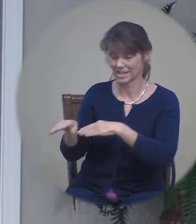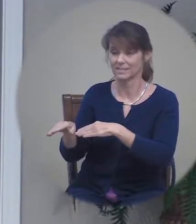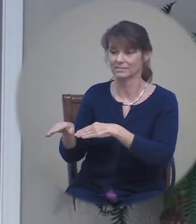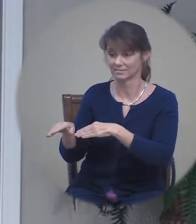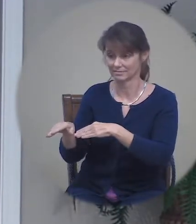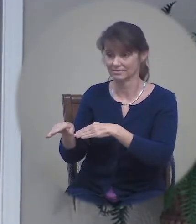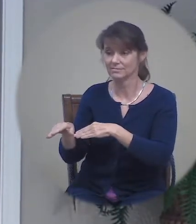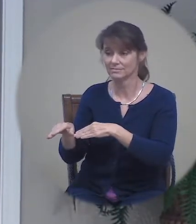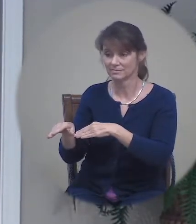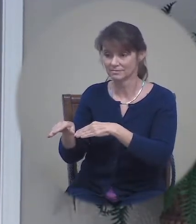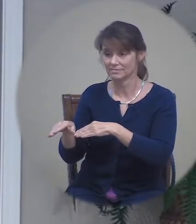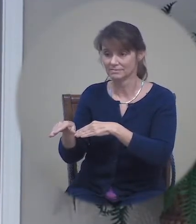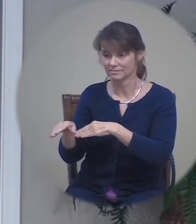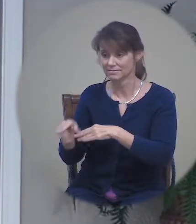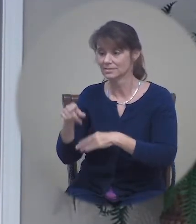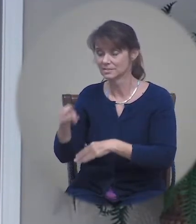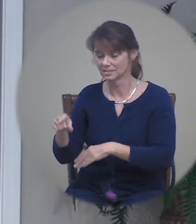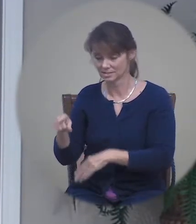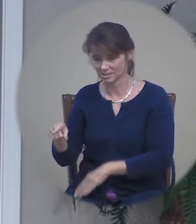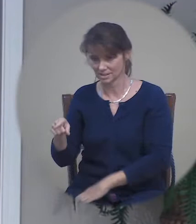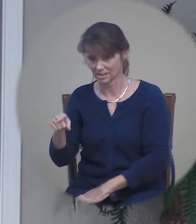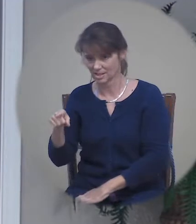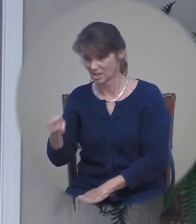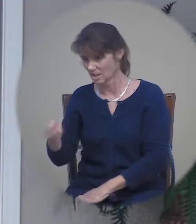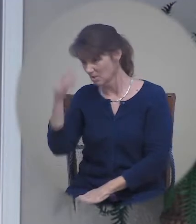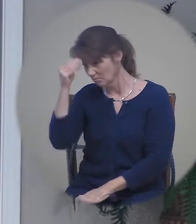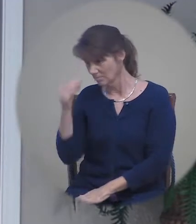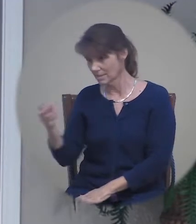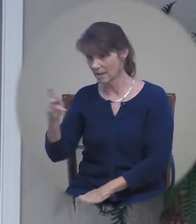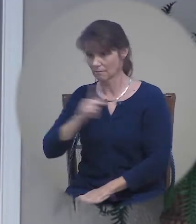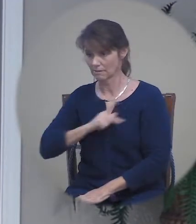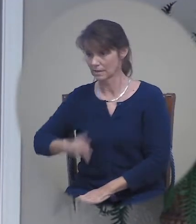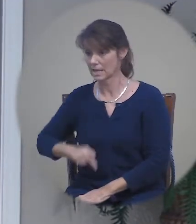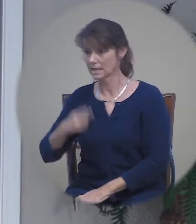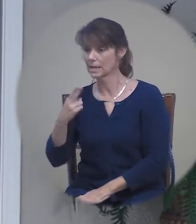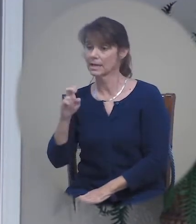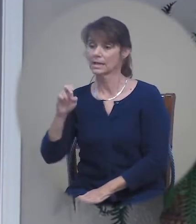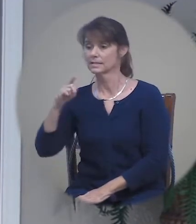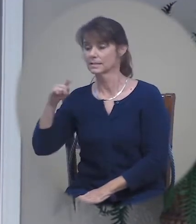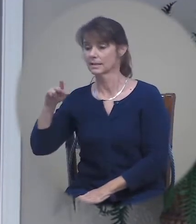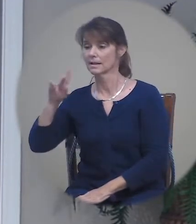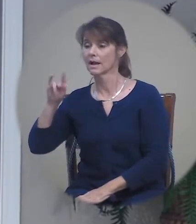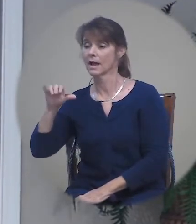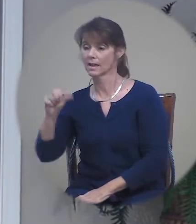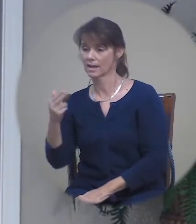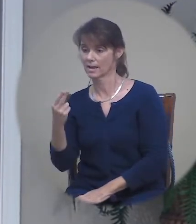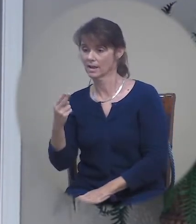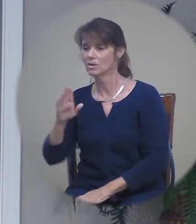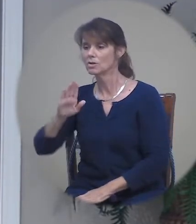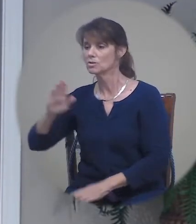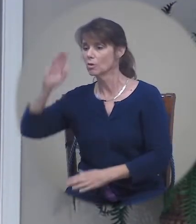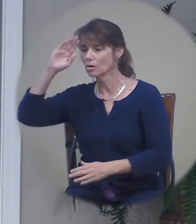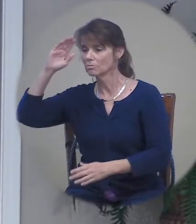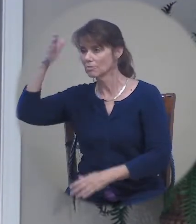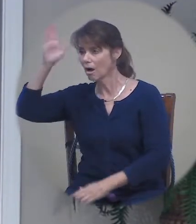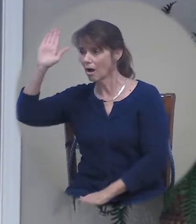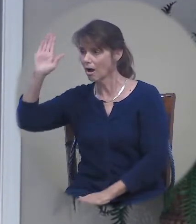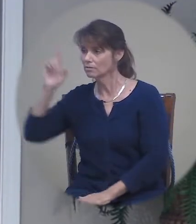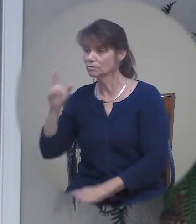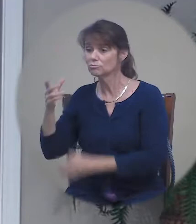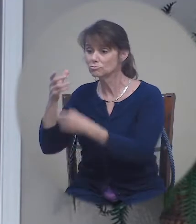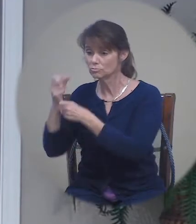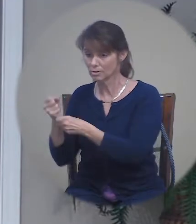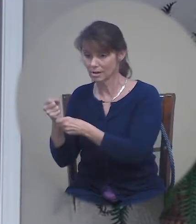he says this in verse 10, "You shall say to King Hezekiah, king of Judah, do not let your God in whom you trust deceive you,